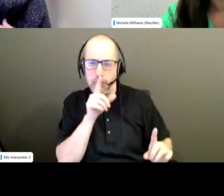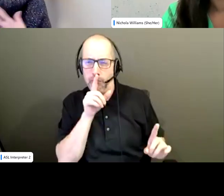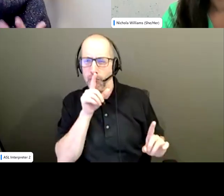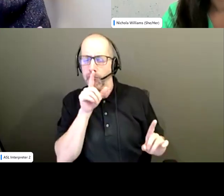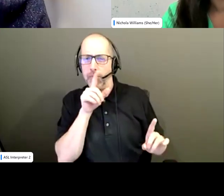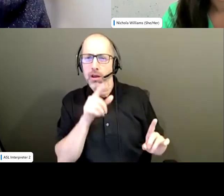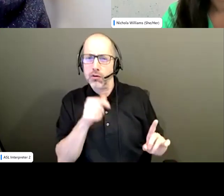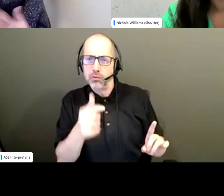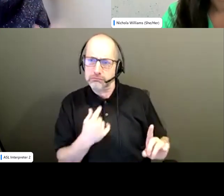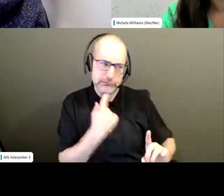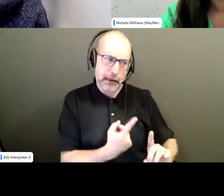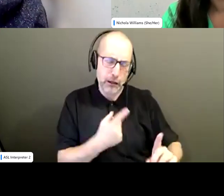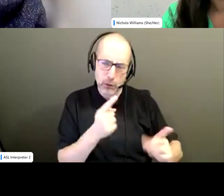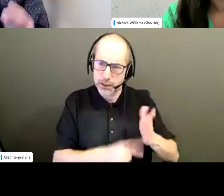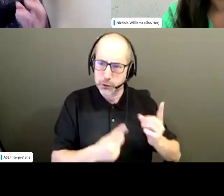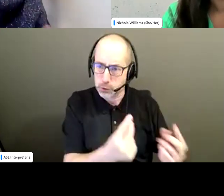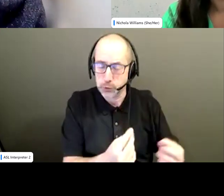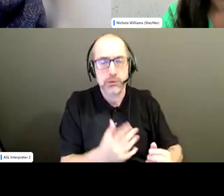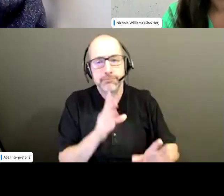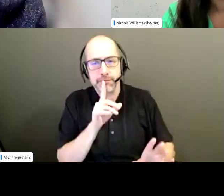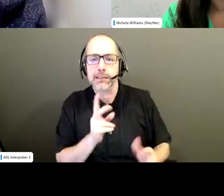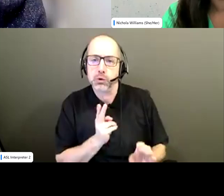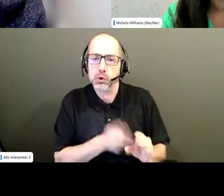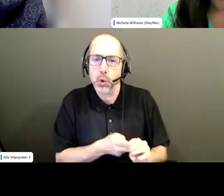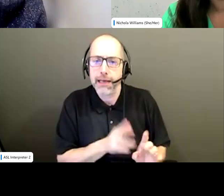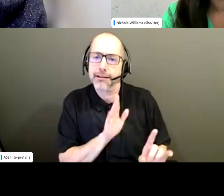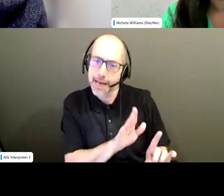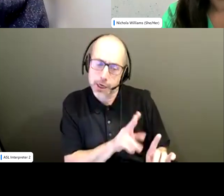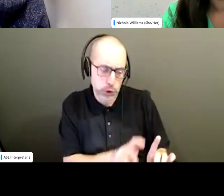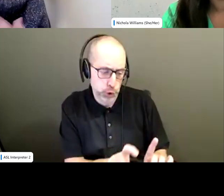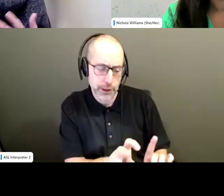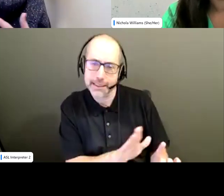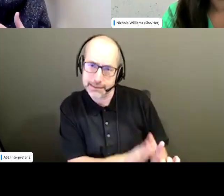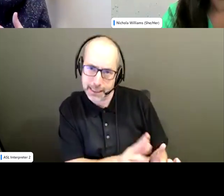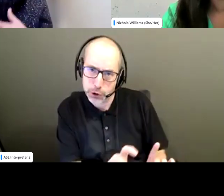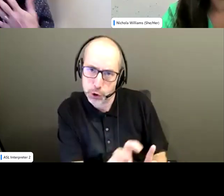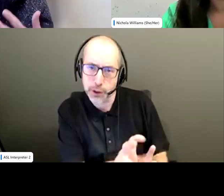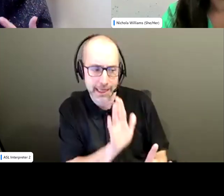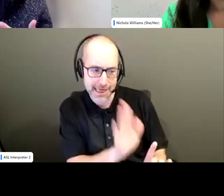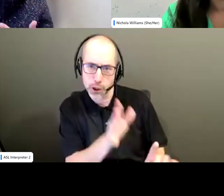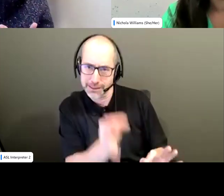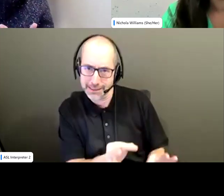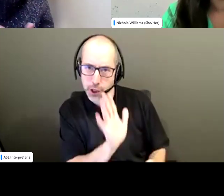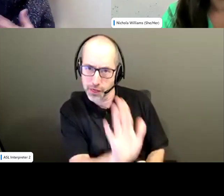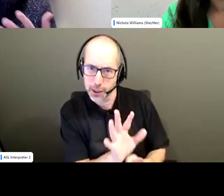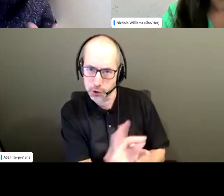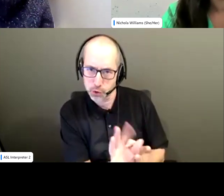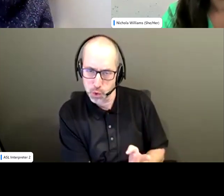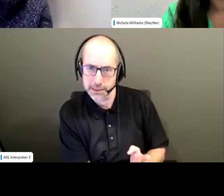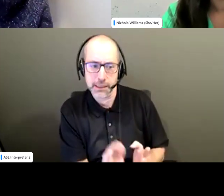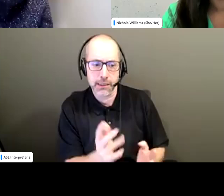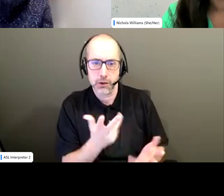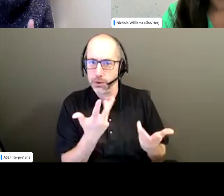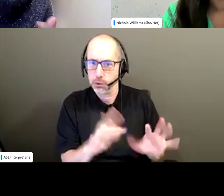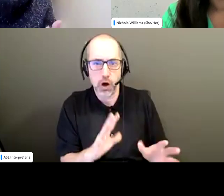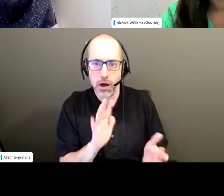do. It's being on the journey, their journey. This is their decisions and choices. We don't want to fall into that coercive